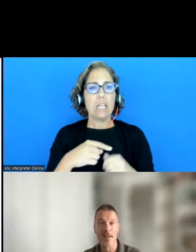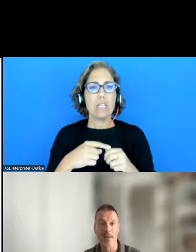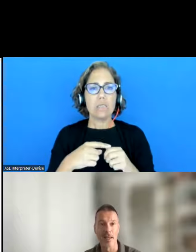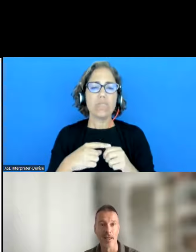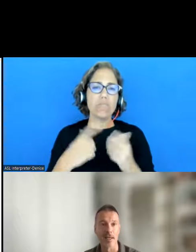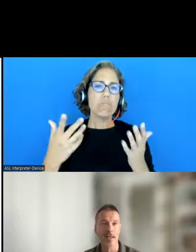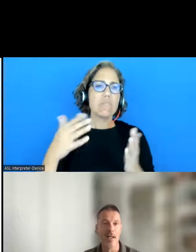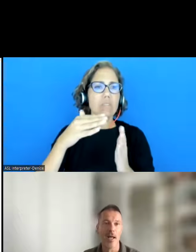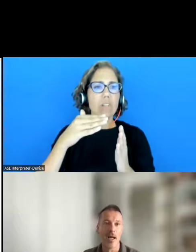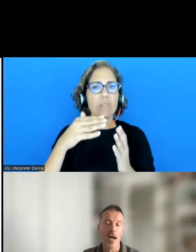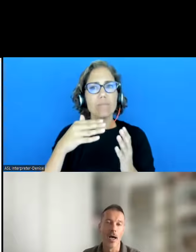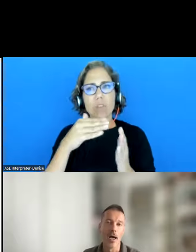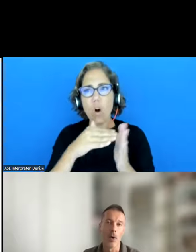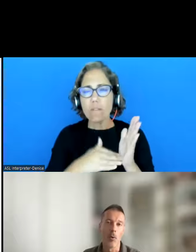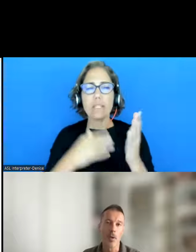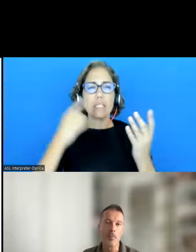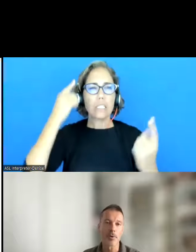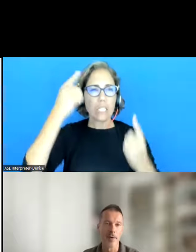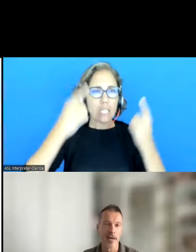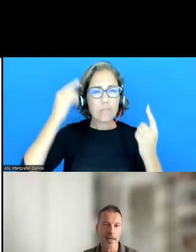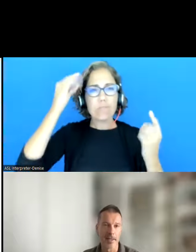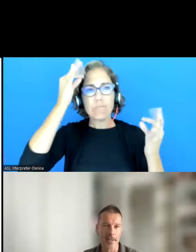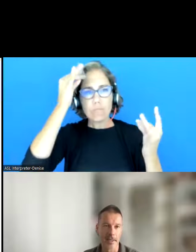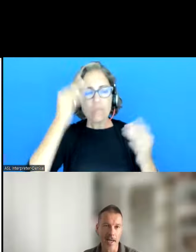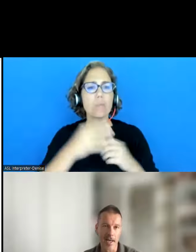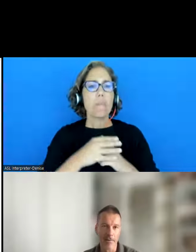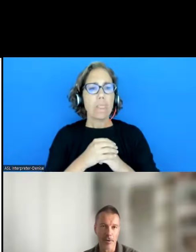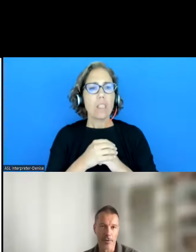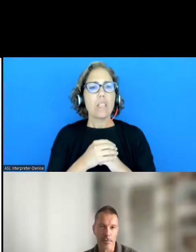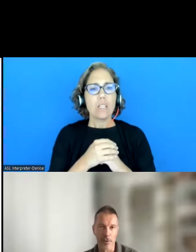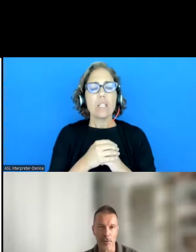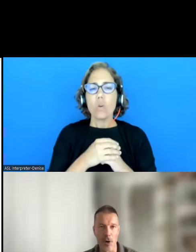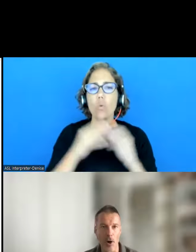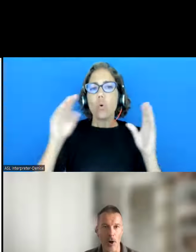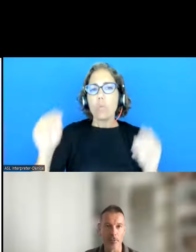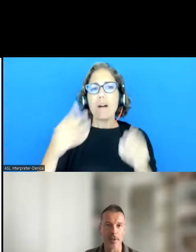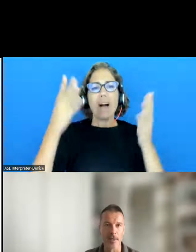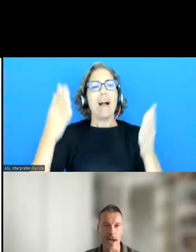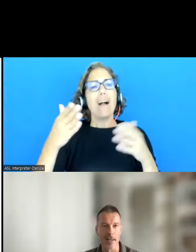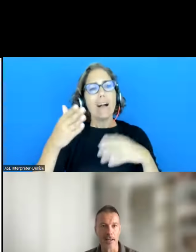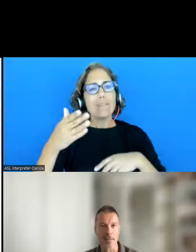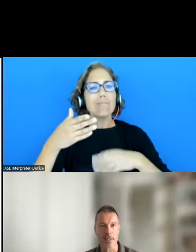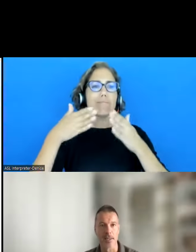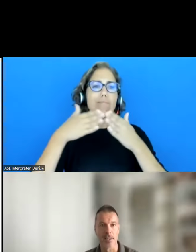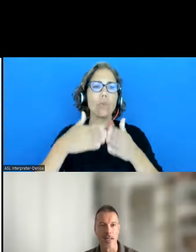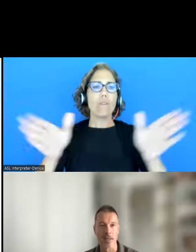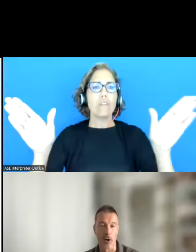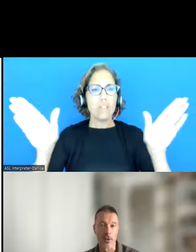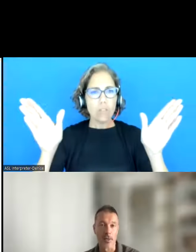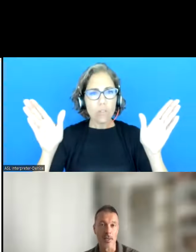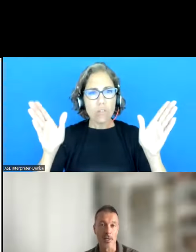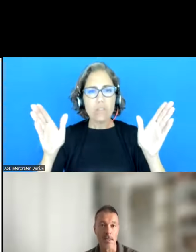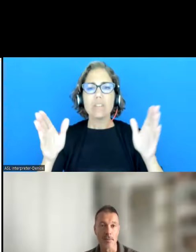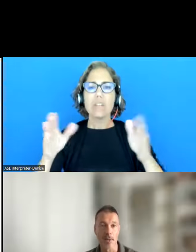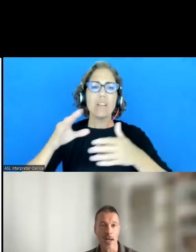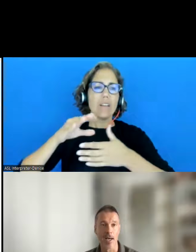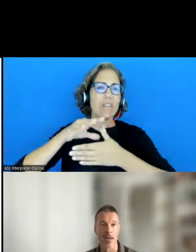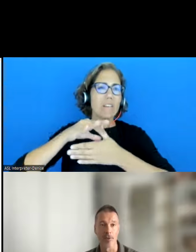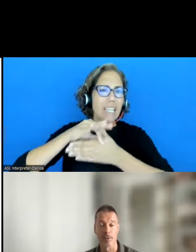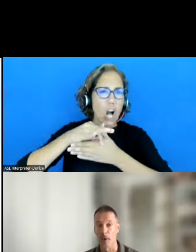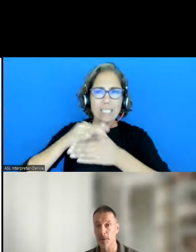often thinking. We'll provide a high-level overview of the items that the content